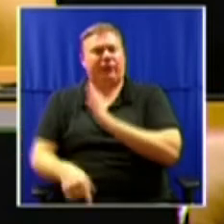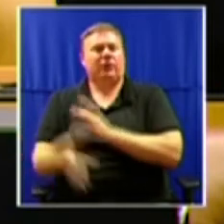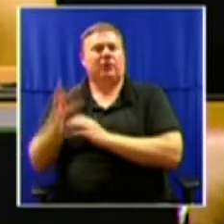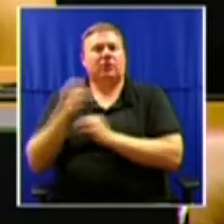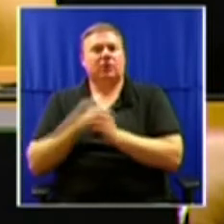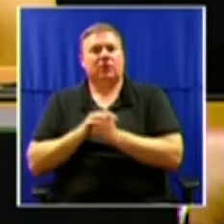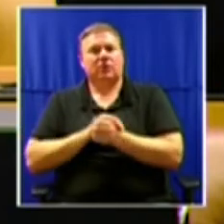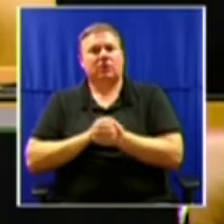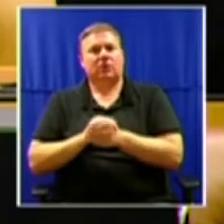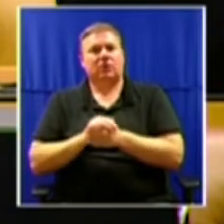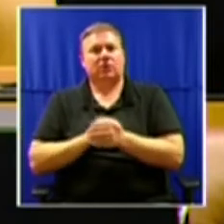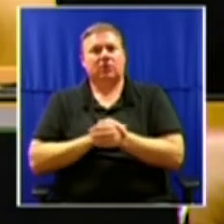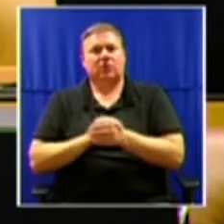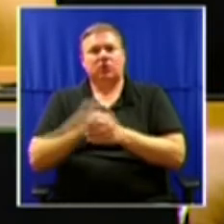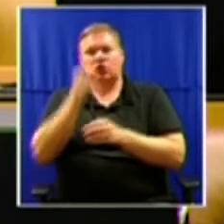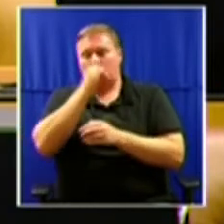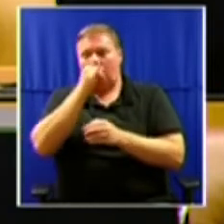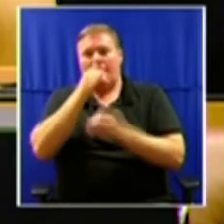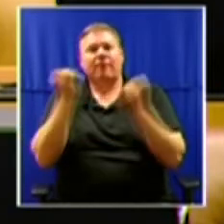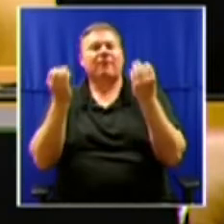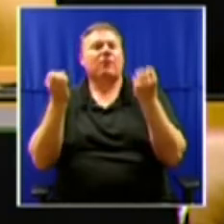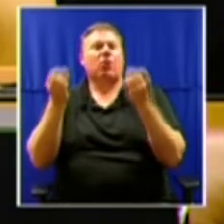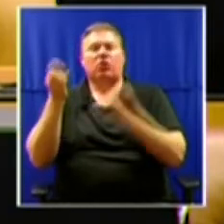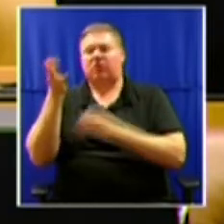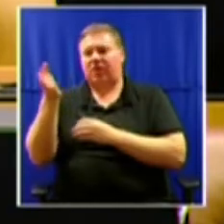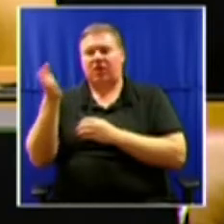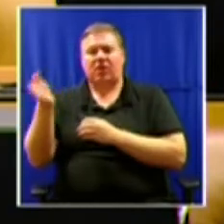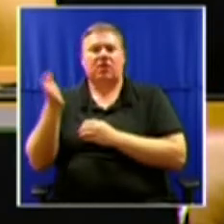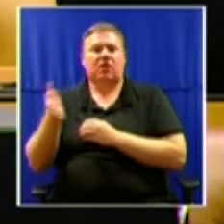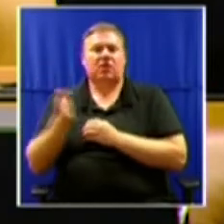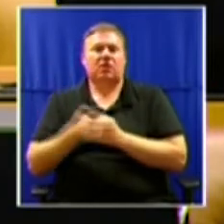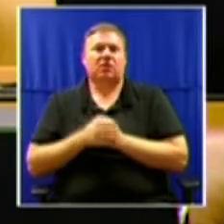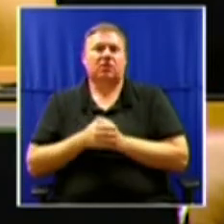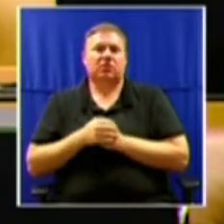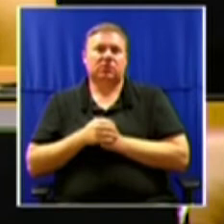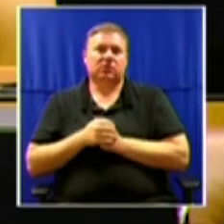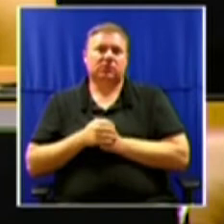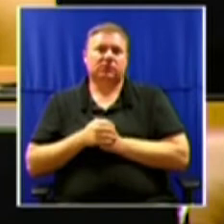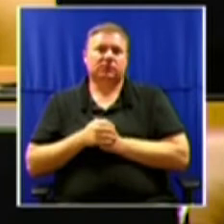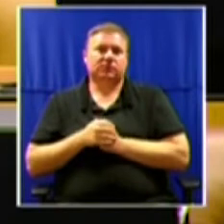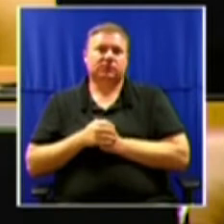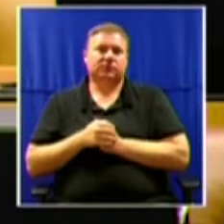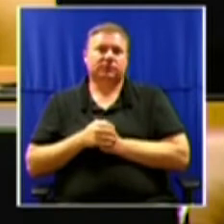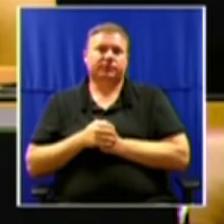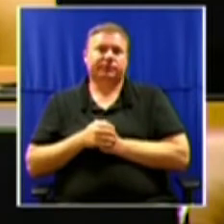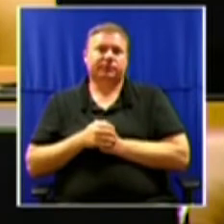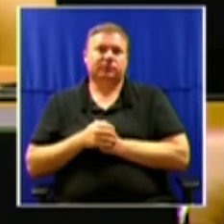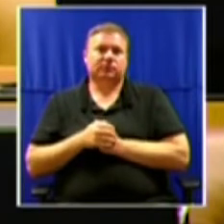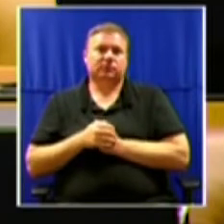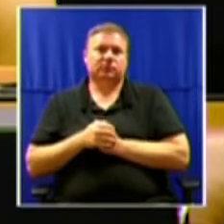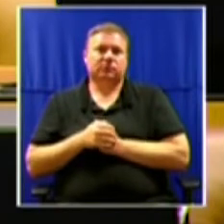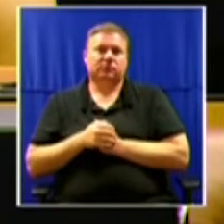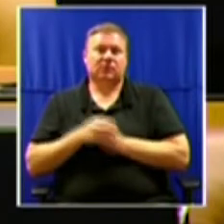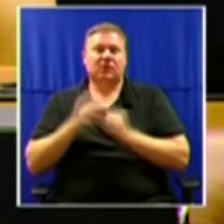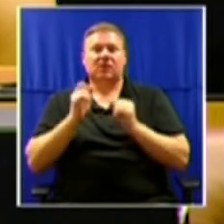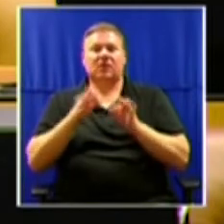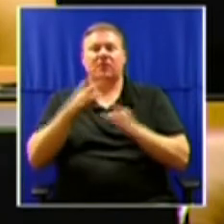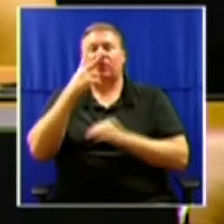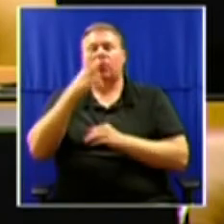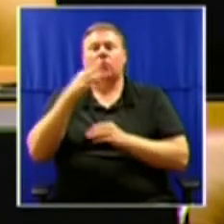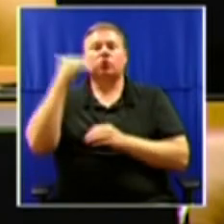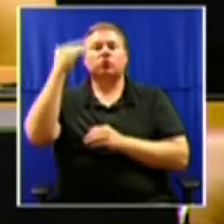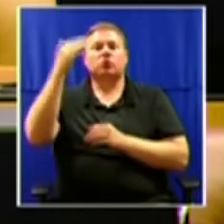weight of this crime that has been committed in those places. If you look at top 30